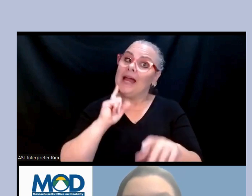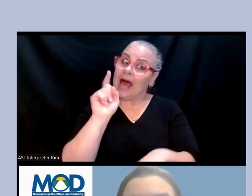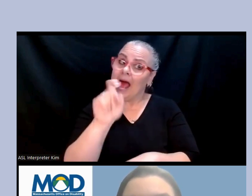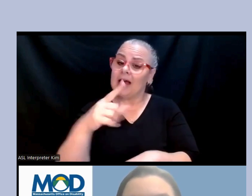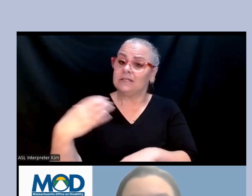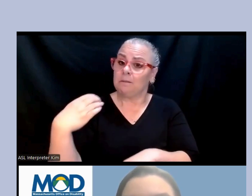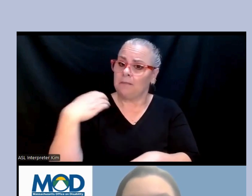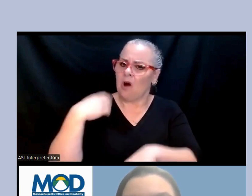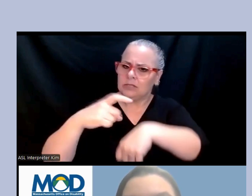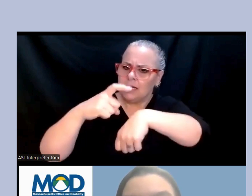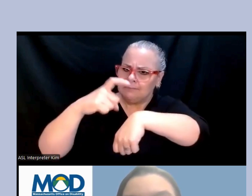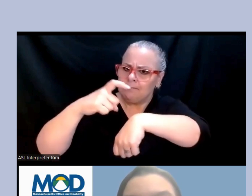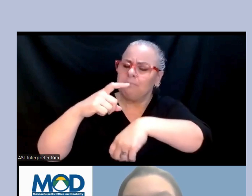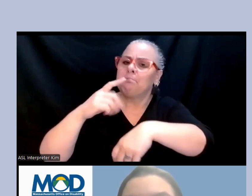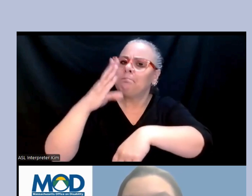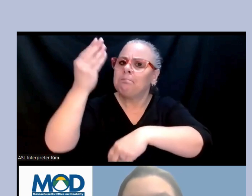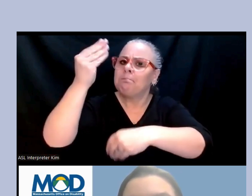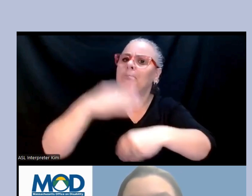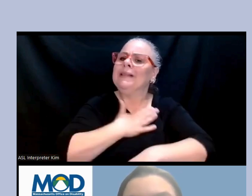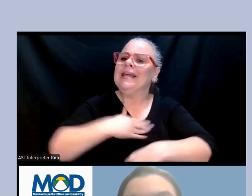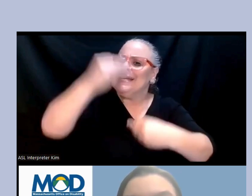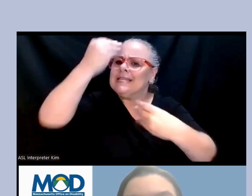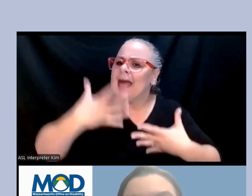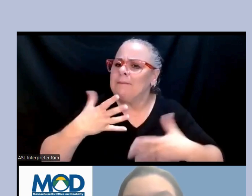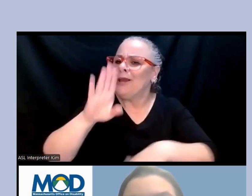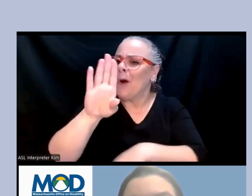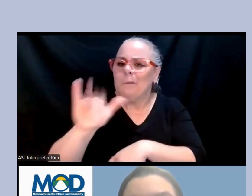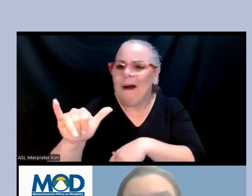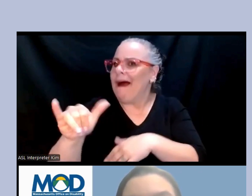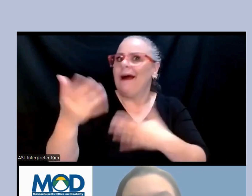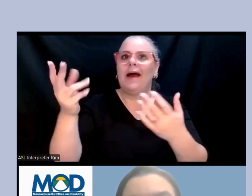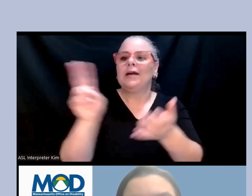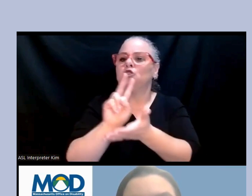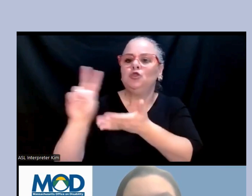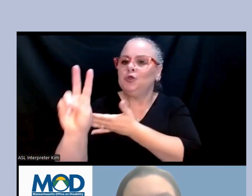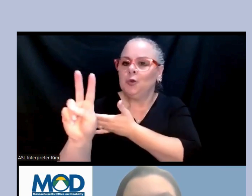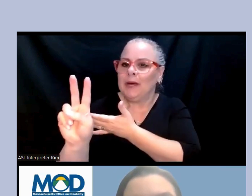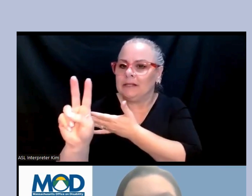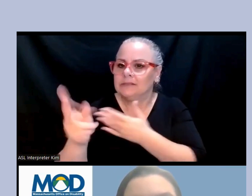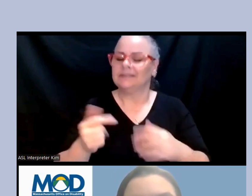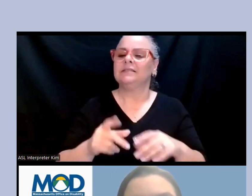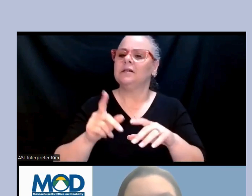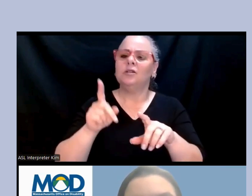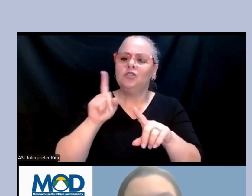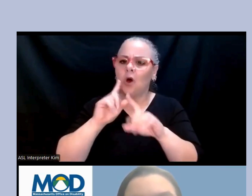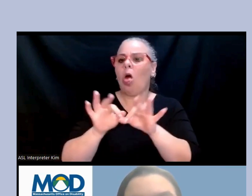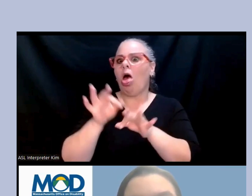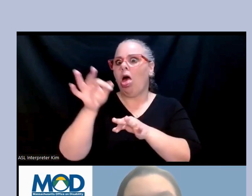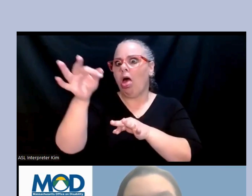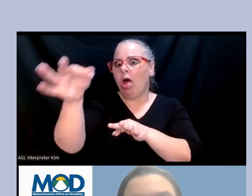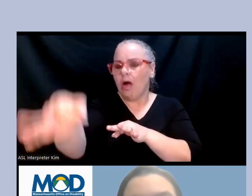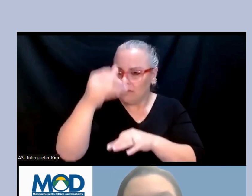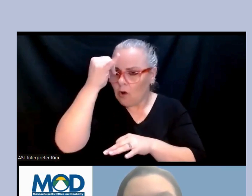by specifying a date. Usually this could be 1 to 2 weeks from your request.